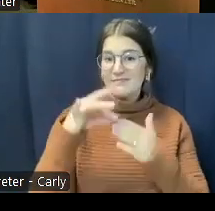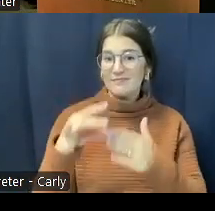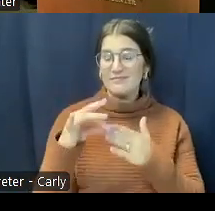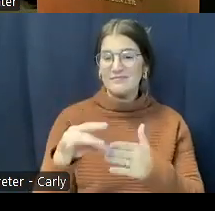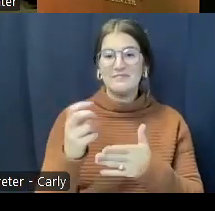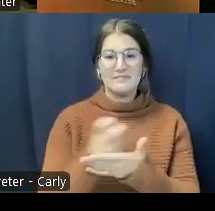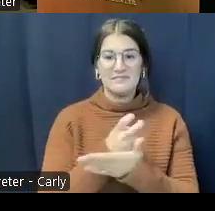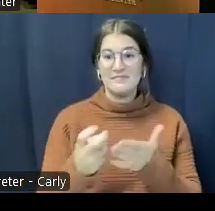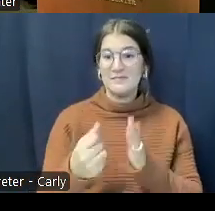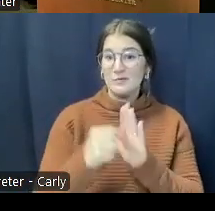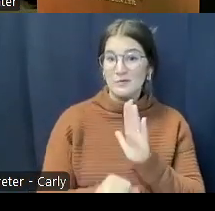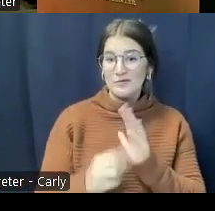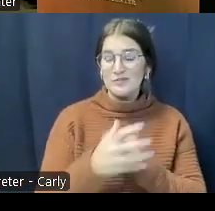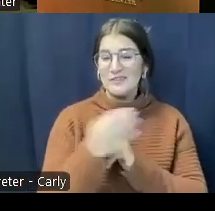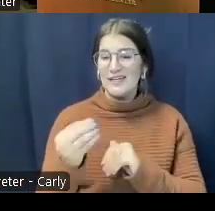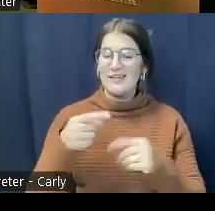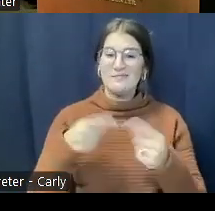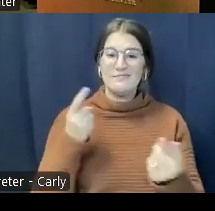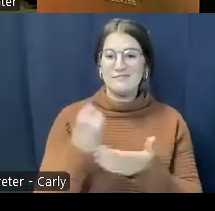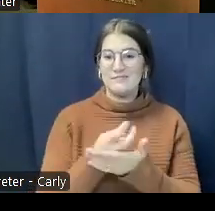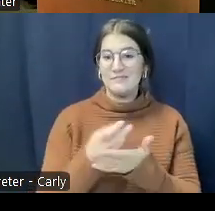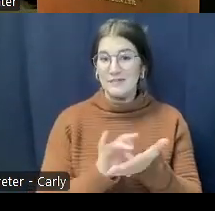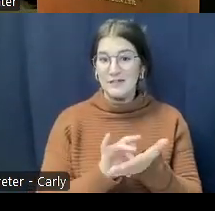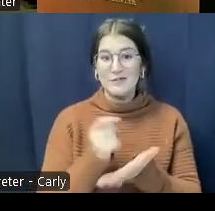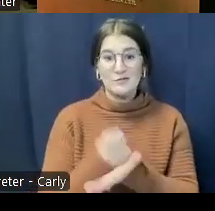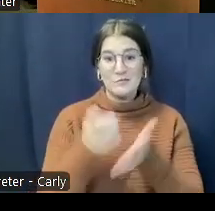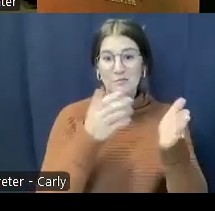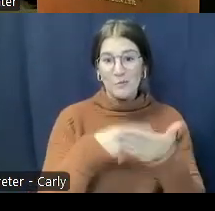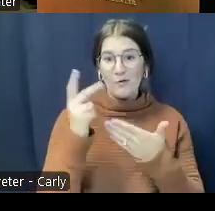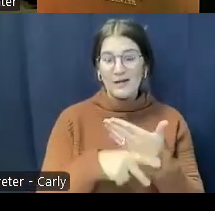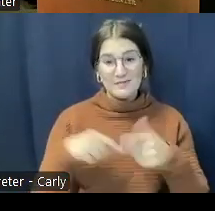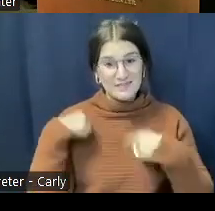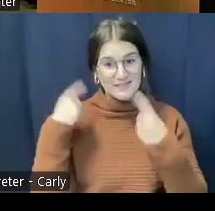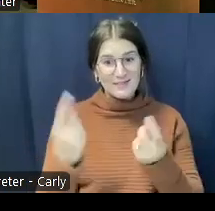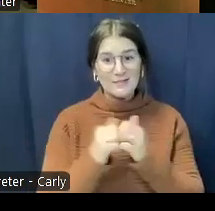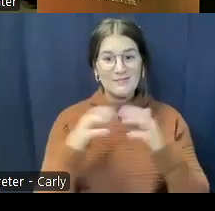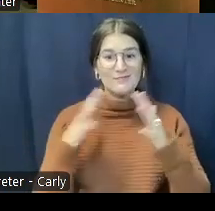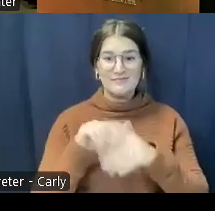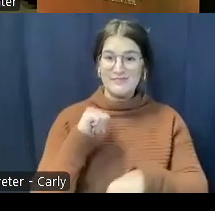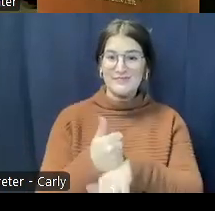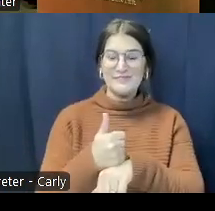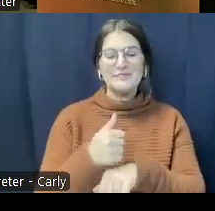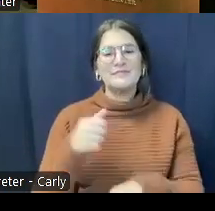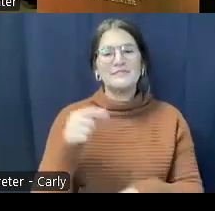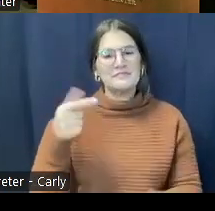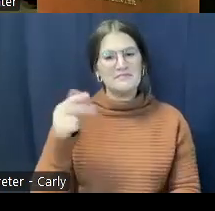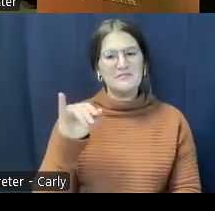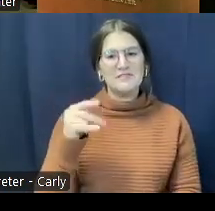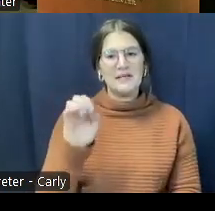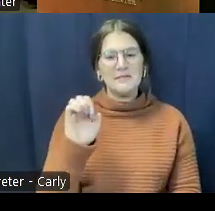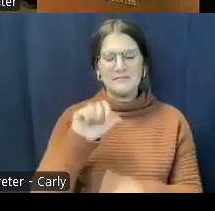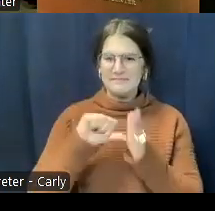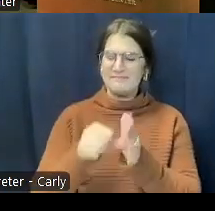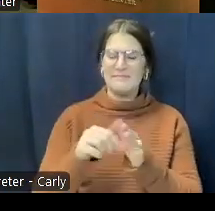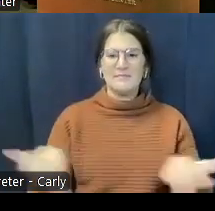and anti-seizure medication treatment program, since our inception, Giuseppe emphasized the need to address